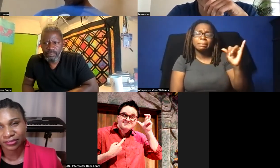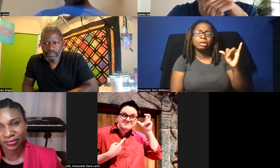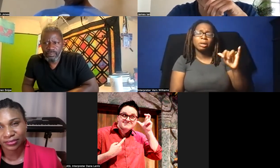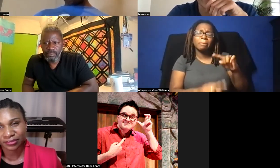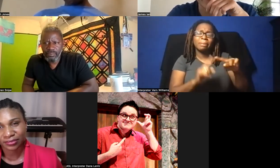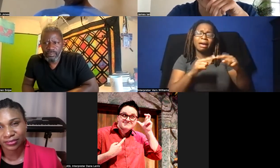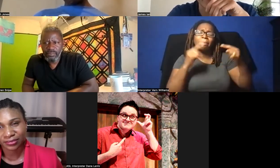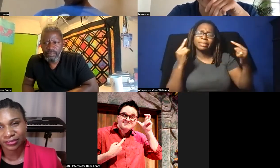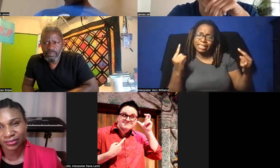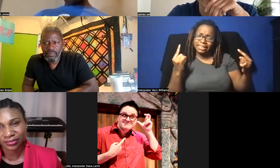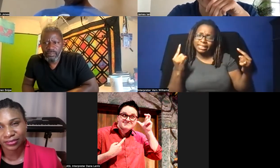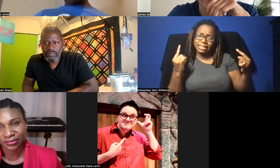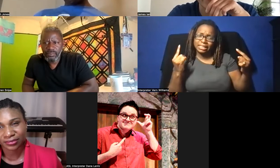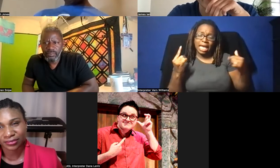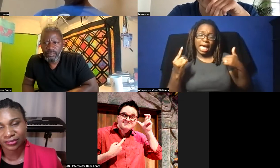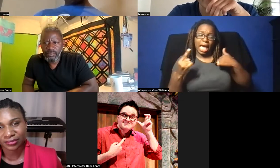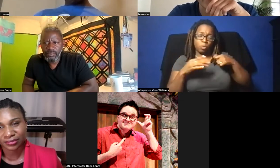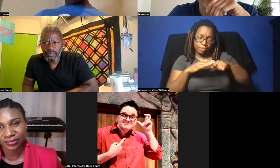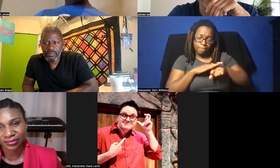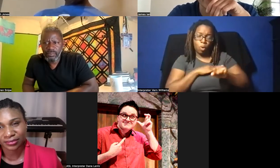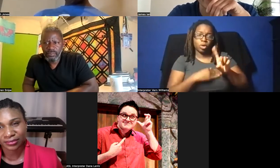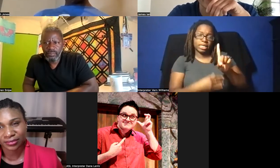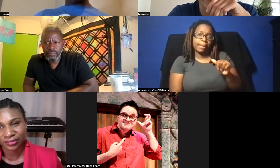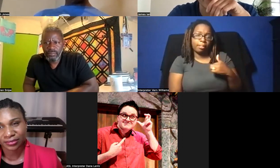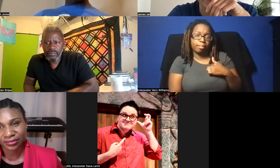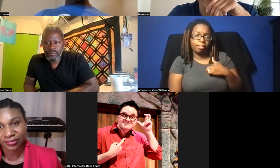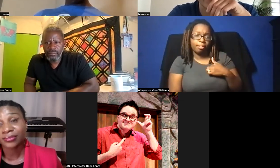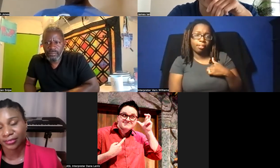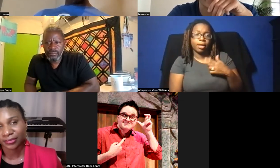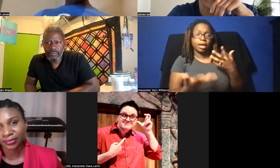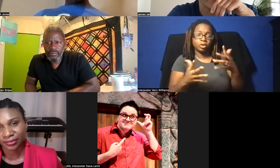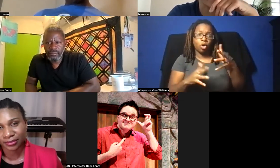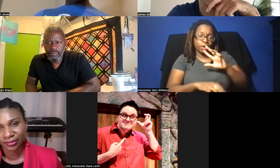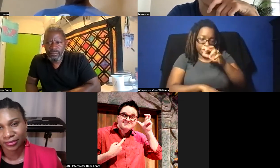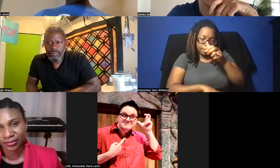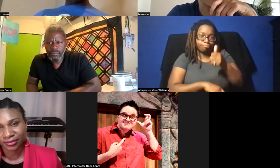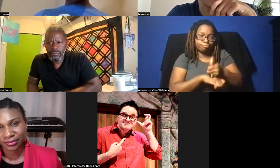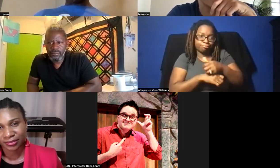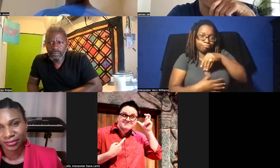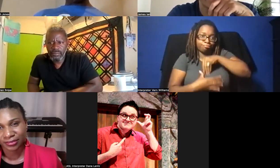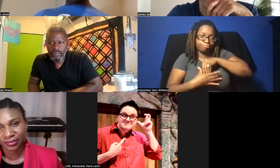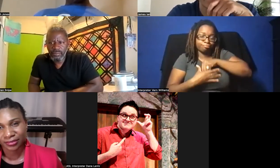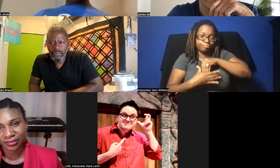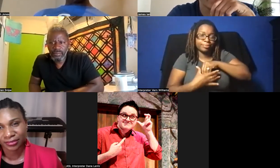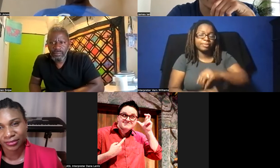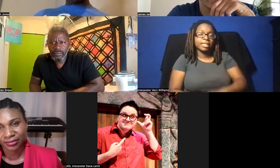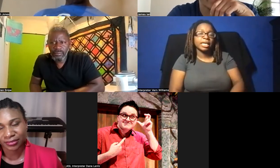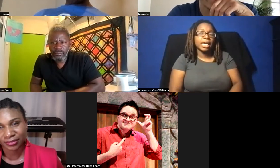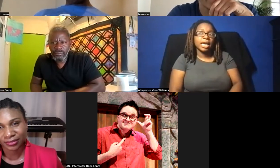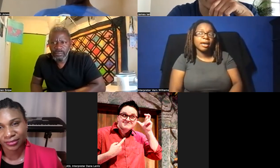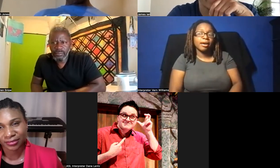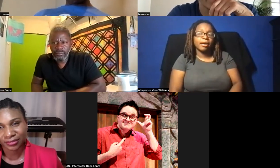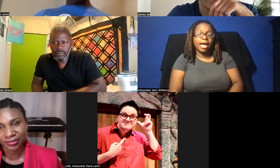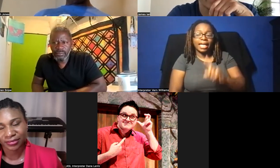with me being born disabled, it was already a thing. And then I think my